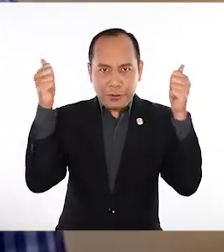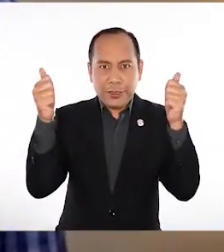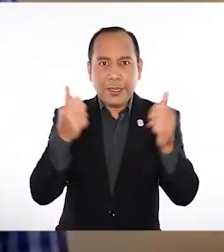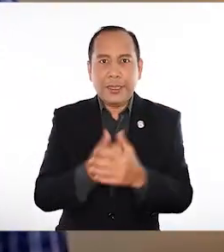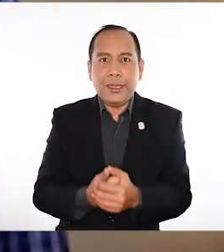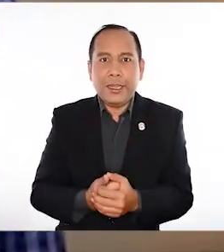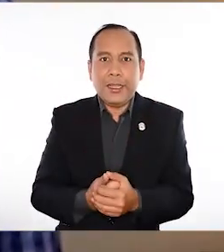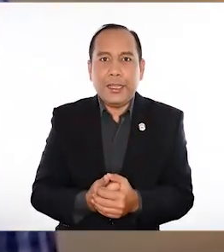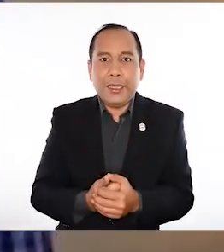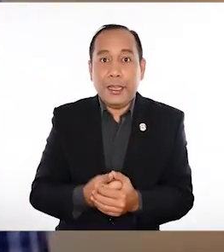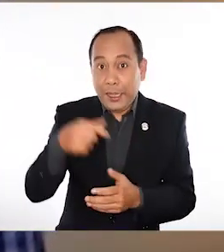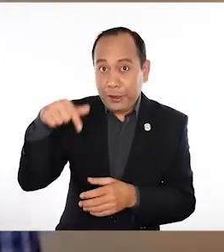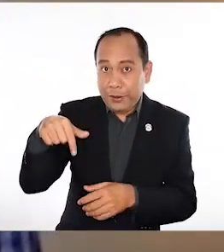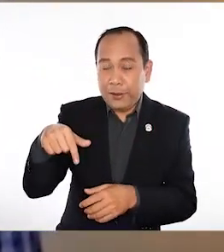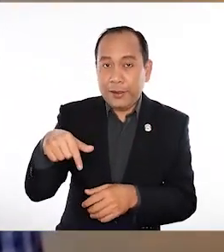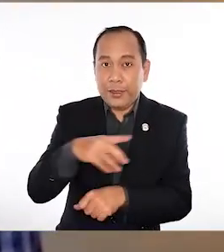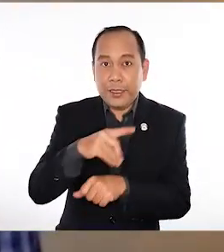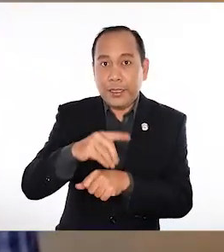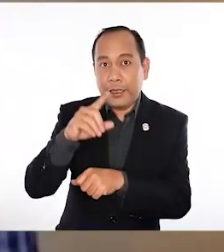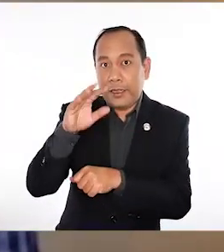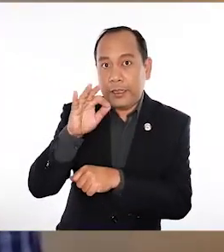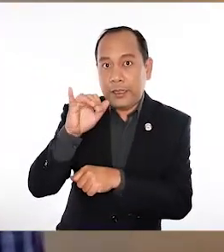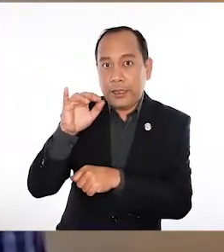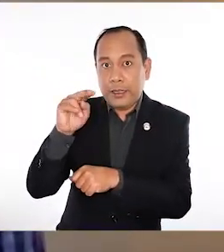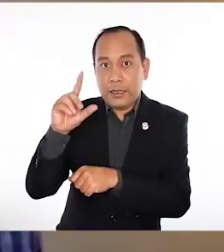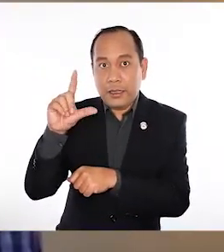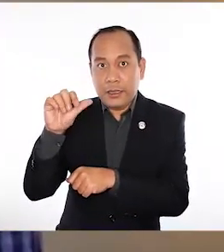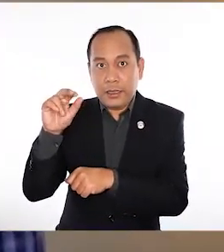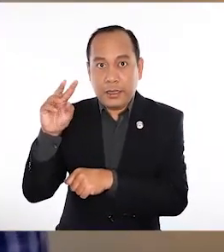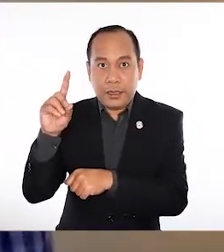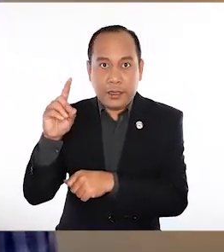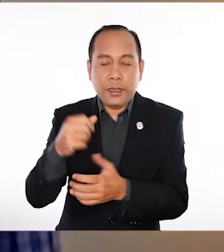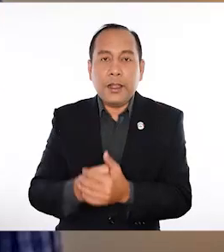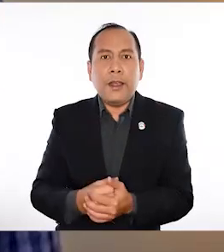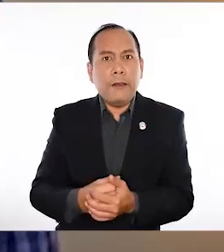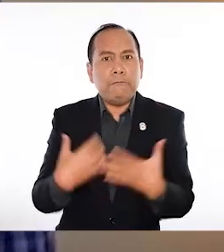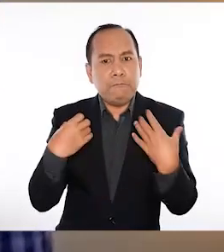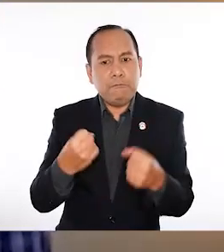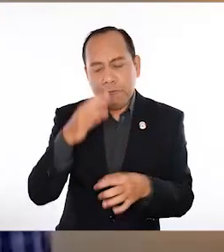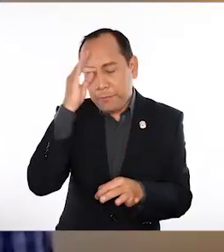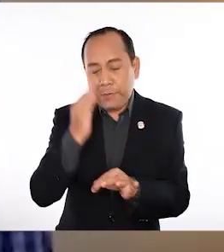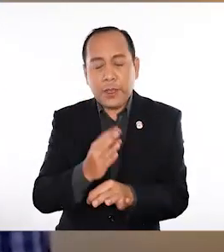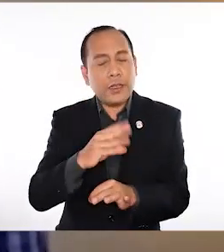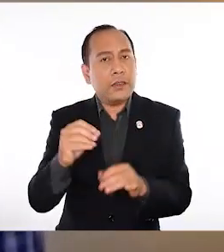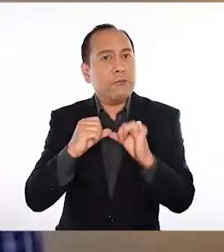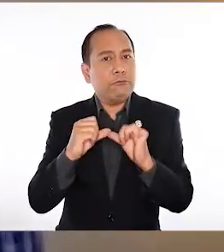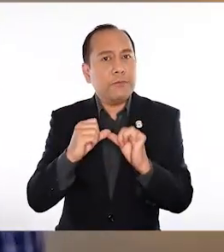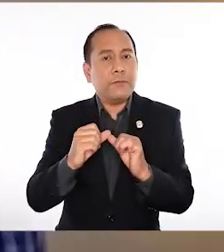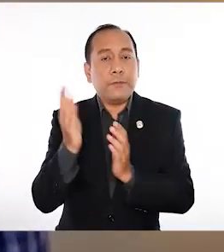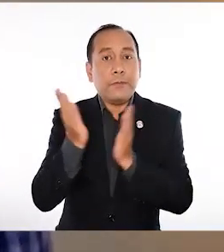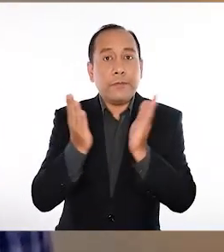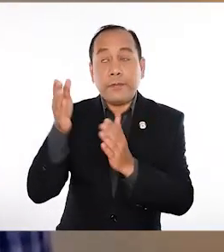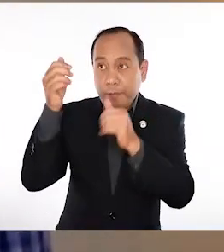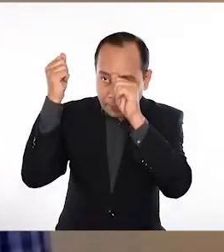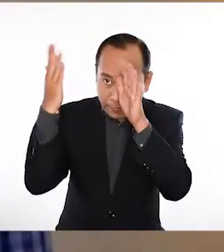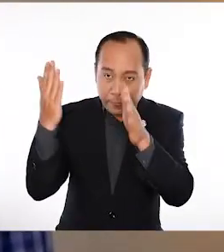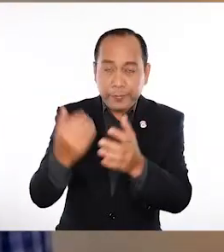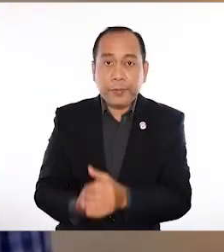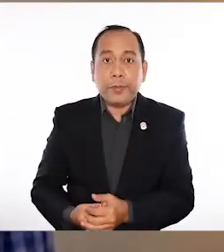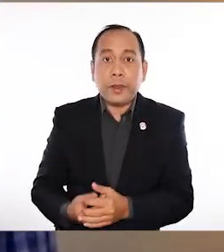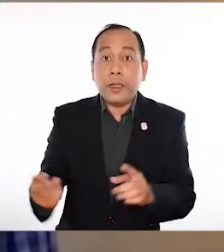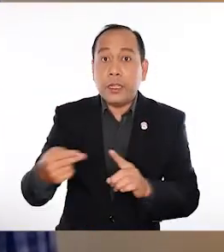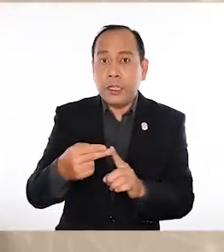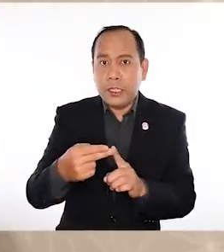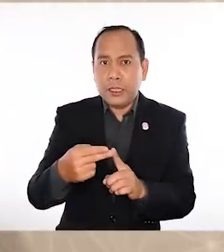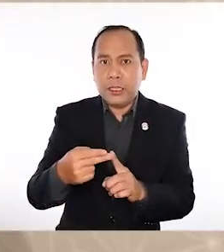Helsinki, Finland. Naging tatag lalo ang aking pananampalataya at patuloy po ako maglilingkod sa ating Ama hanggang sa wakas po ng